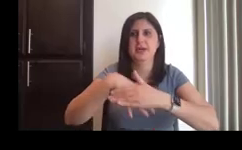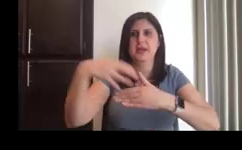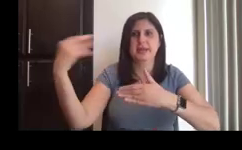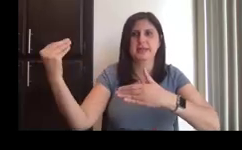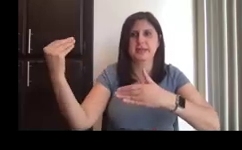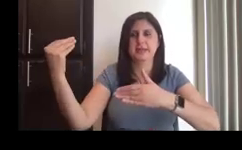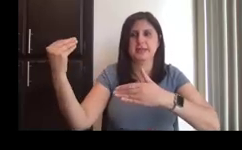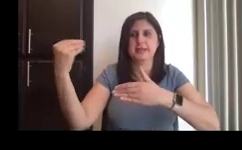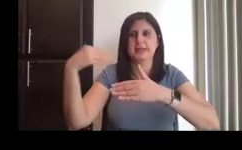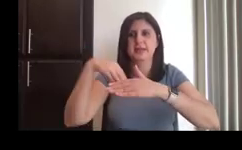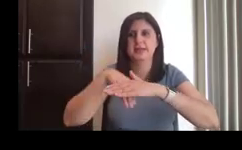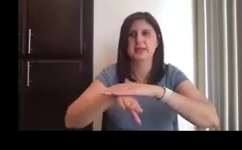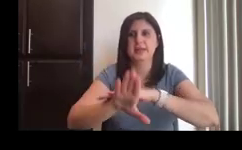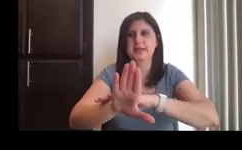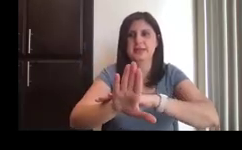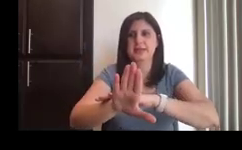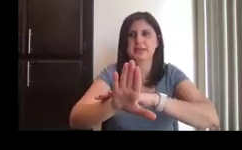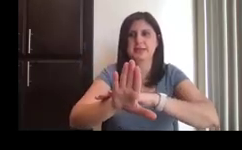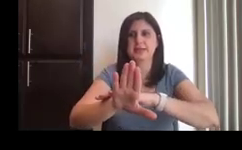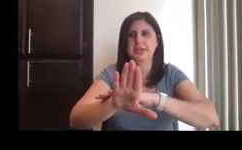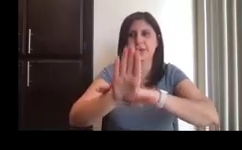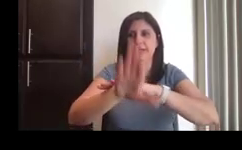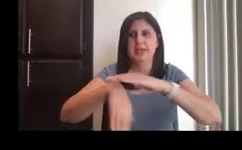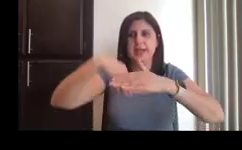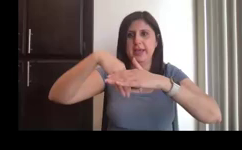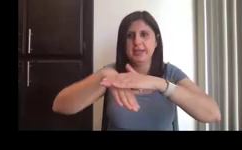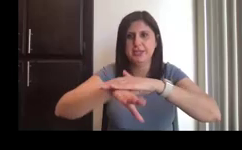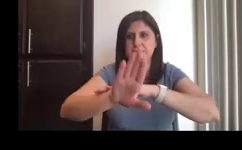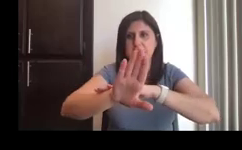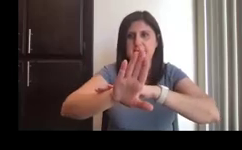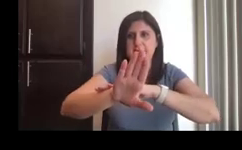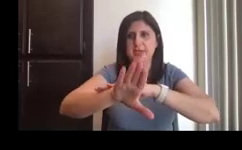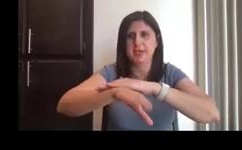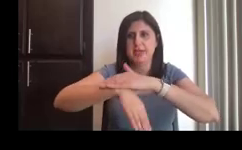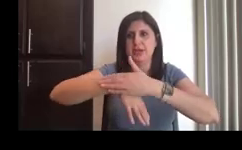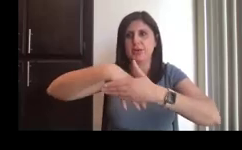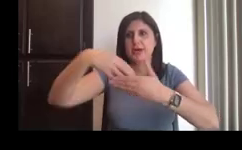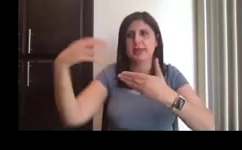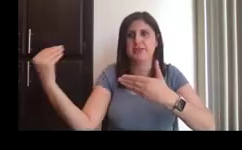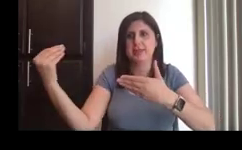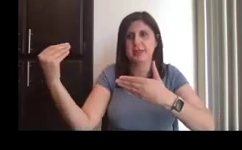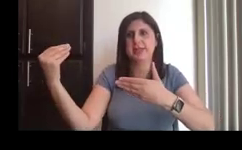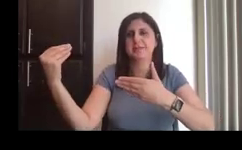Enter, exit. Enter, you're going into